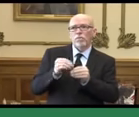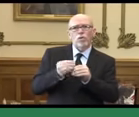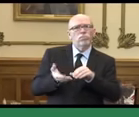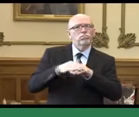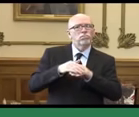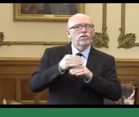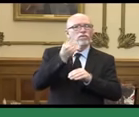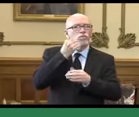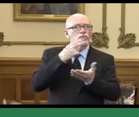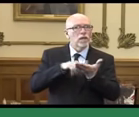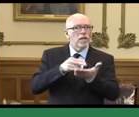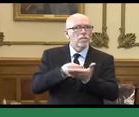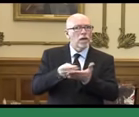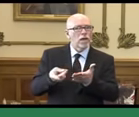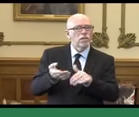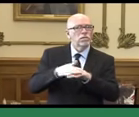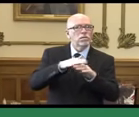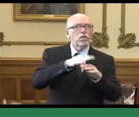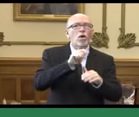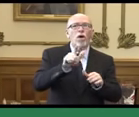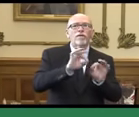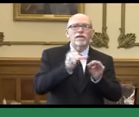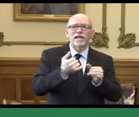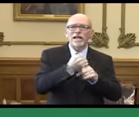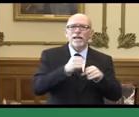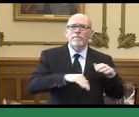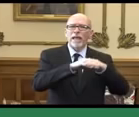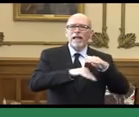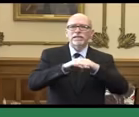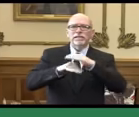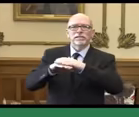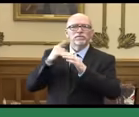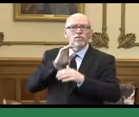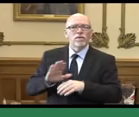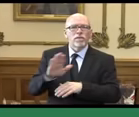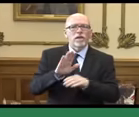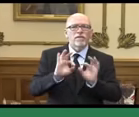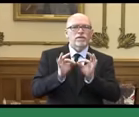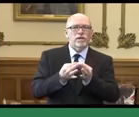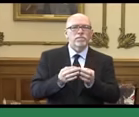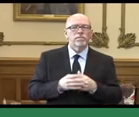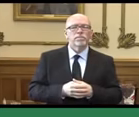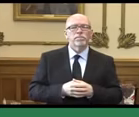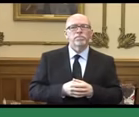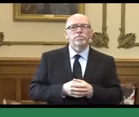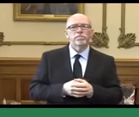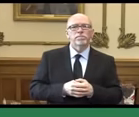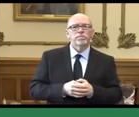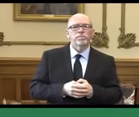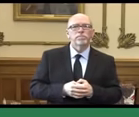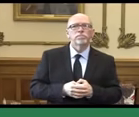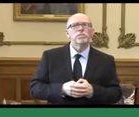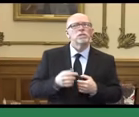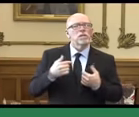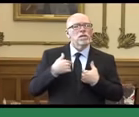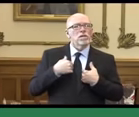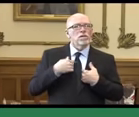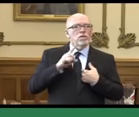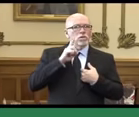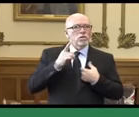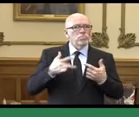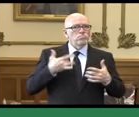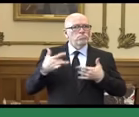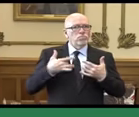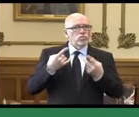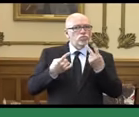as all eligible families are now receiving the maximum for their household size. I'm particularly excited about